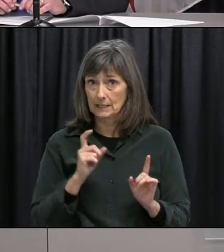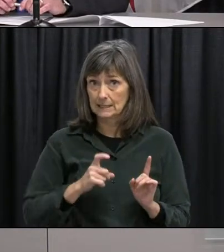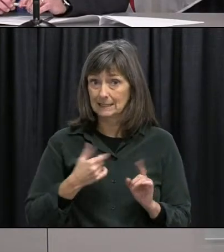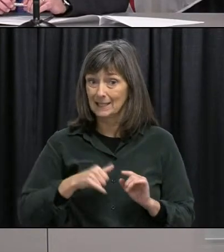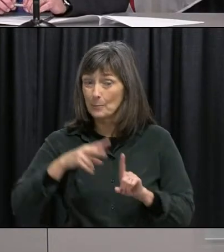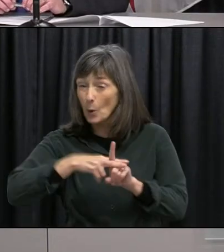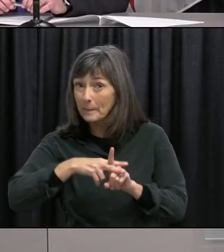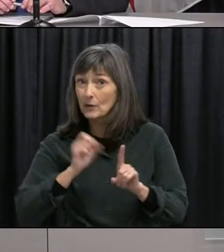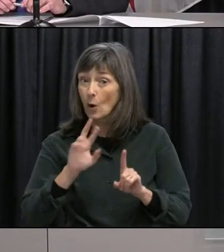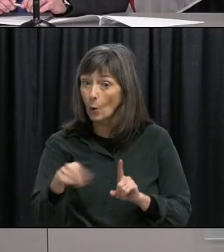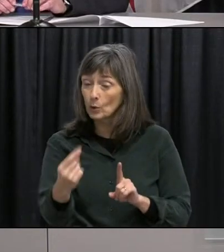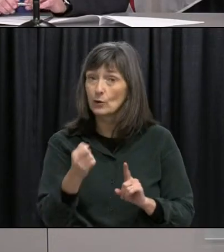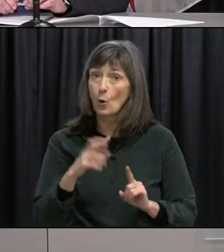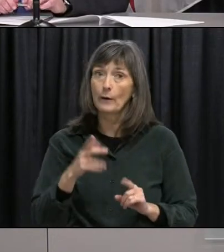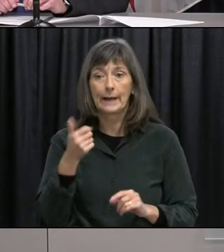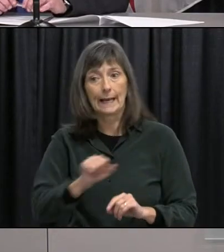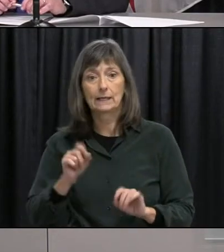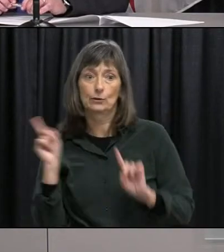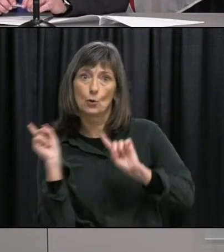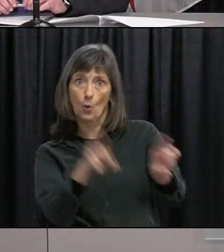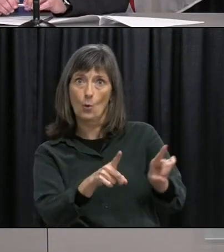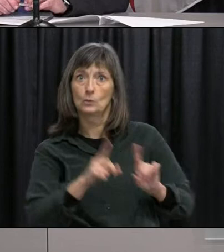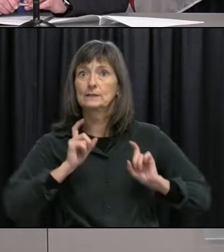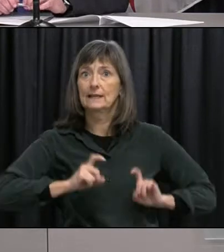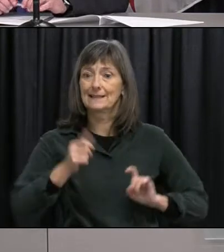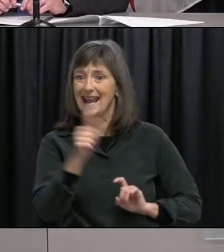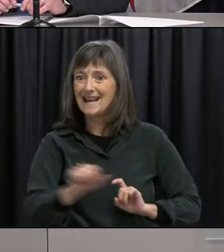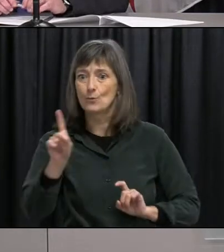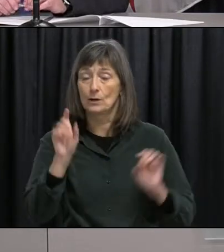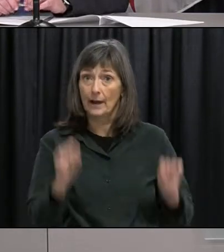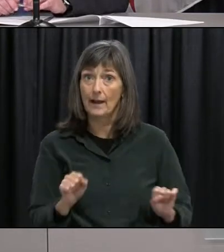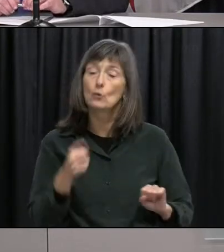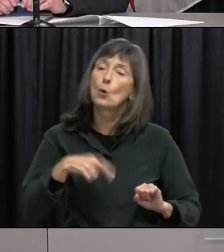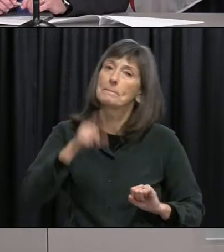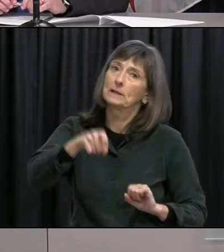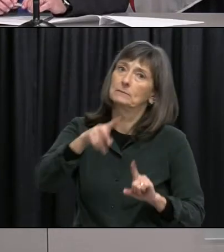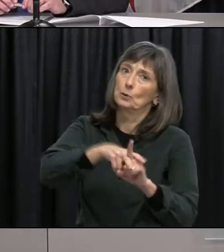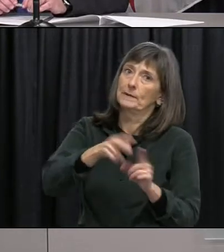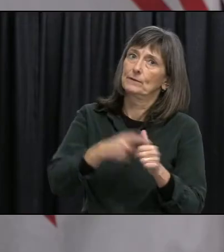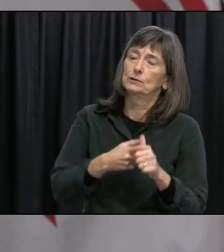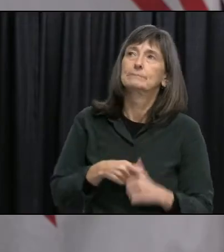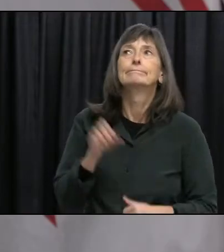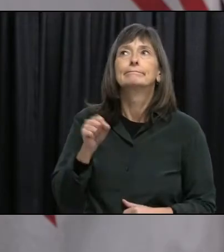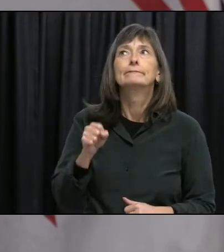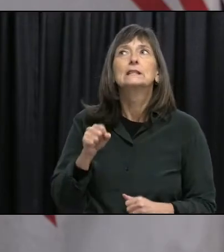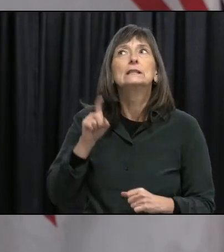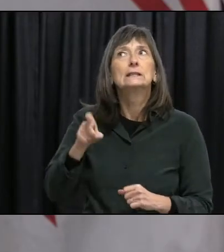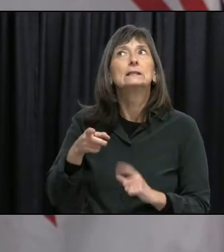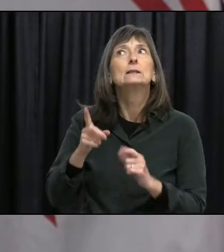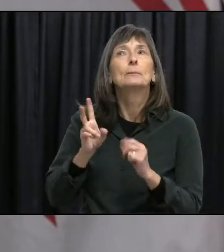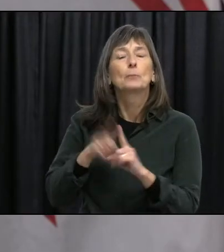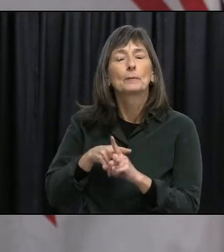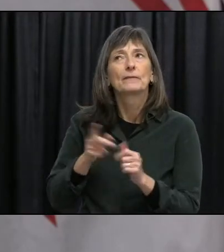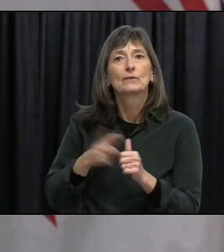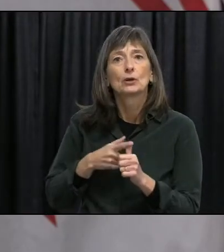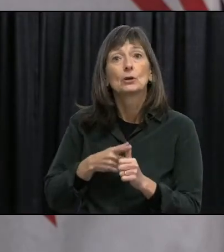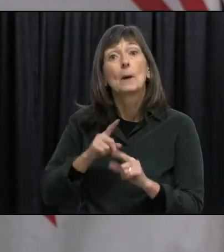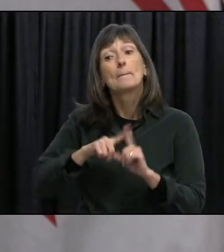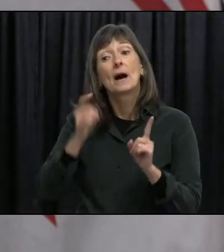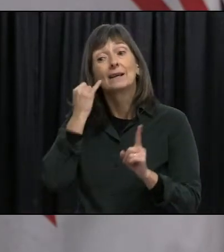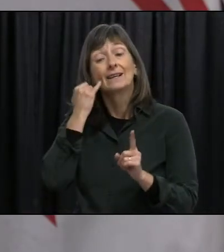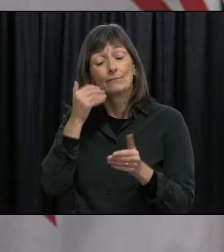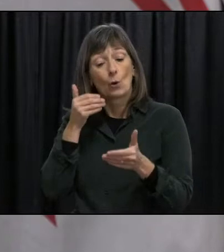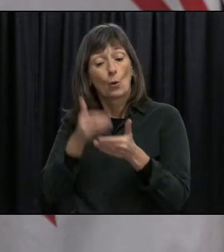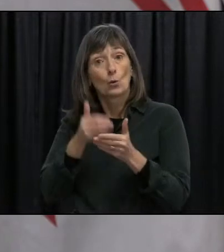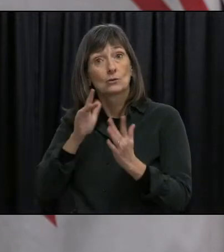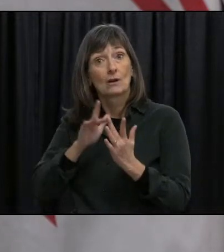need an appointment to get a test done, even if you were a student at Elwood Elementary? Yes, you do need to have an appointment, but anyone who was considered a